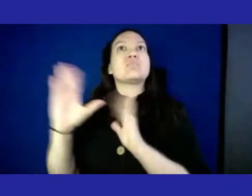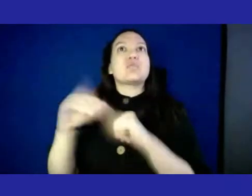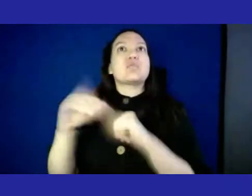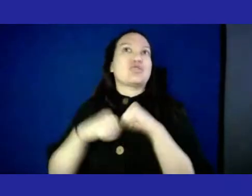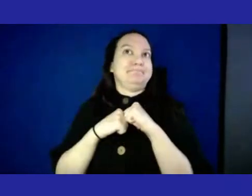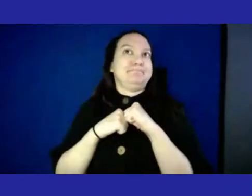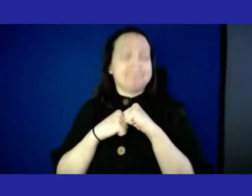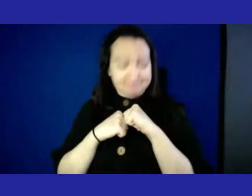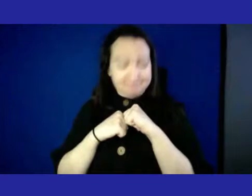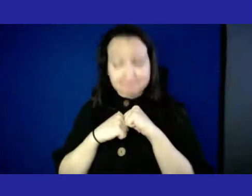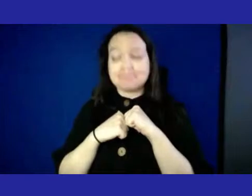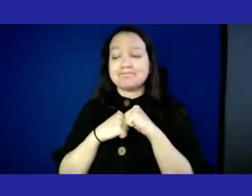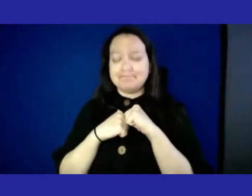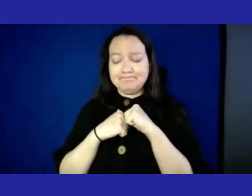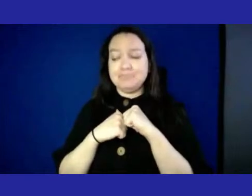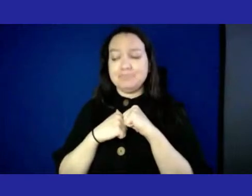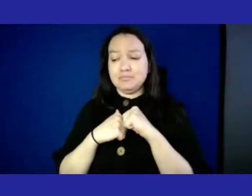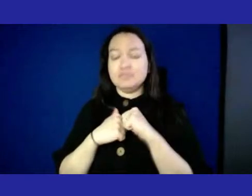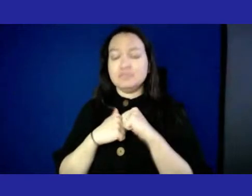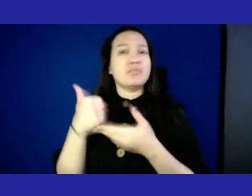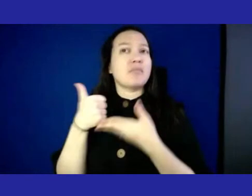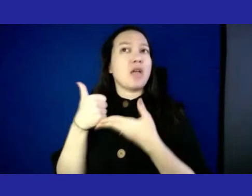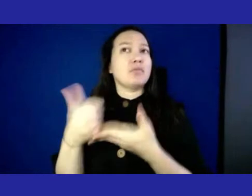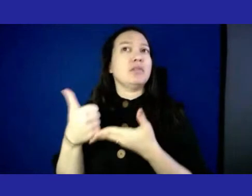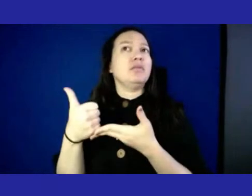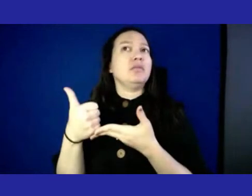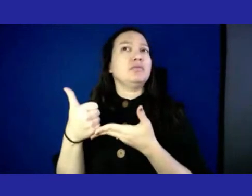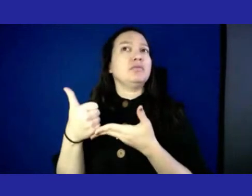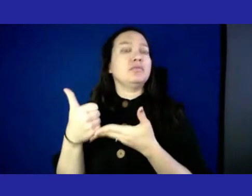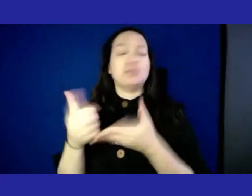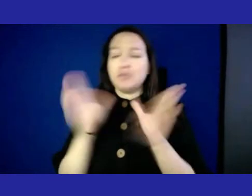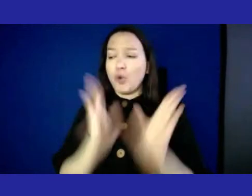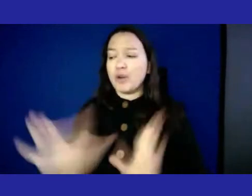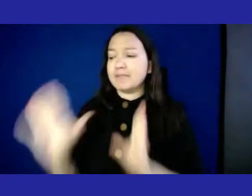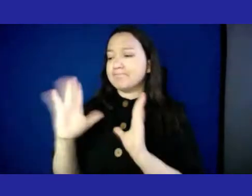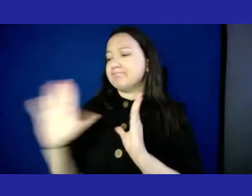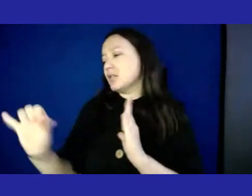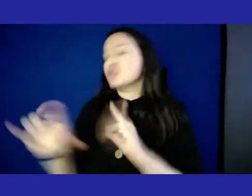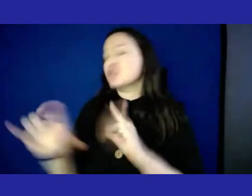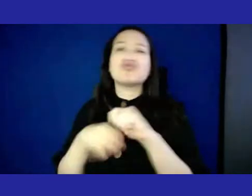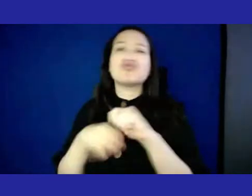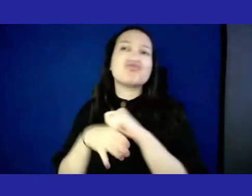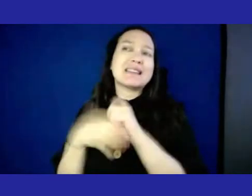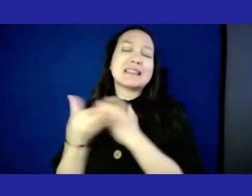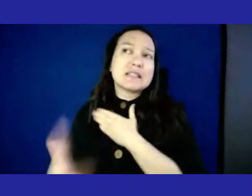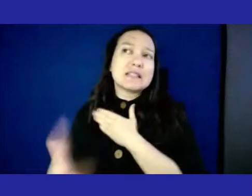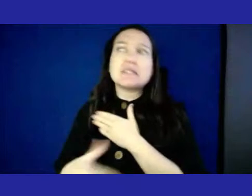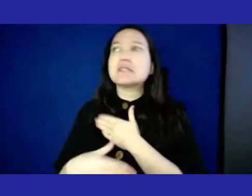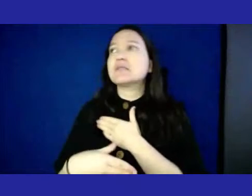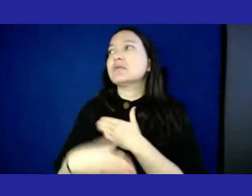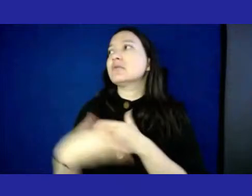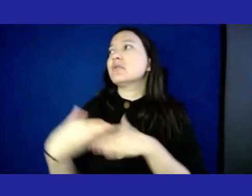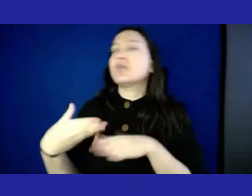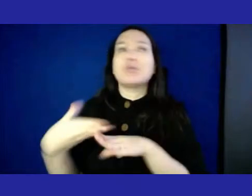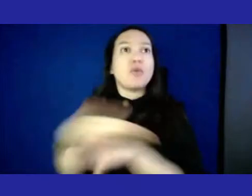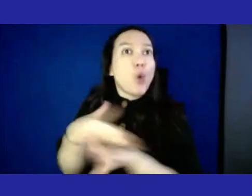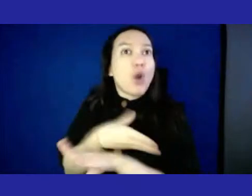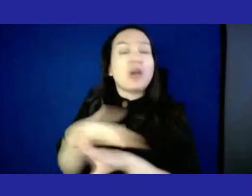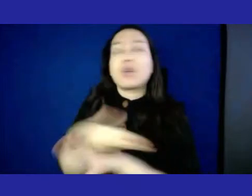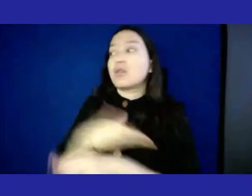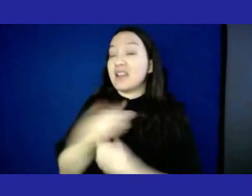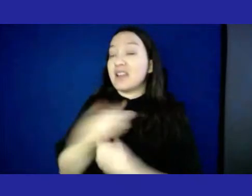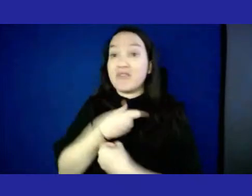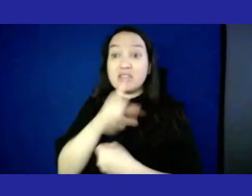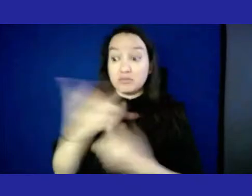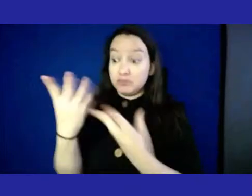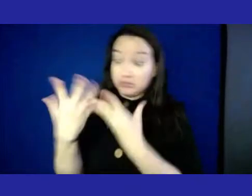infrastructure on the front end. They help organize things like the training materials on the front end, making sure that everything's